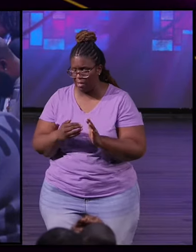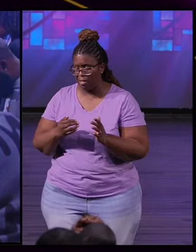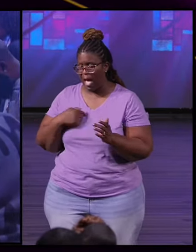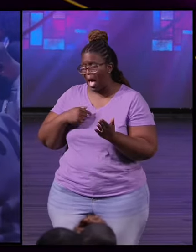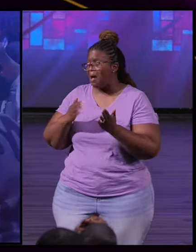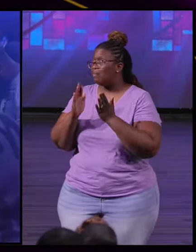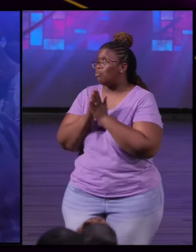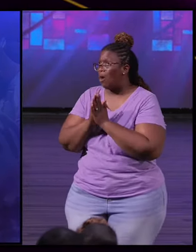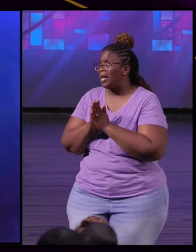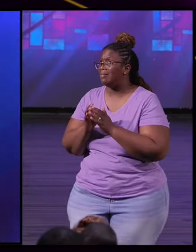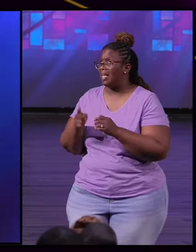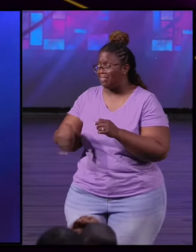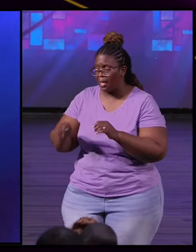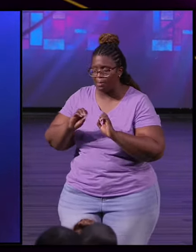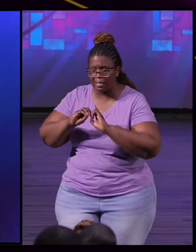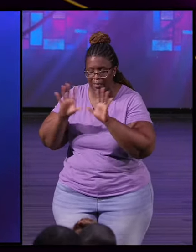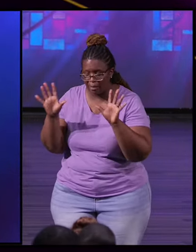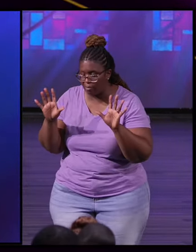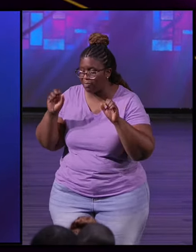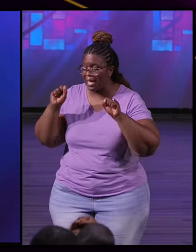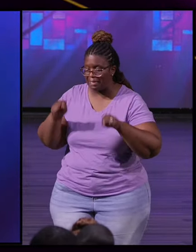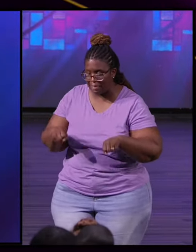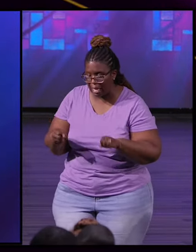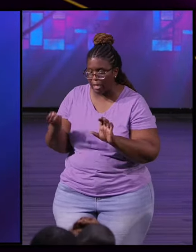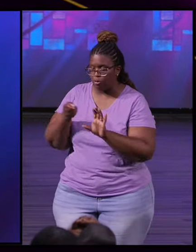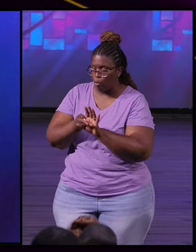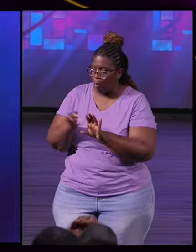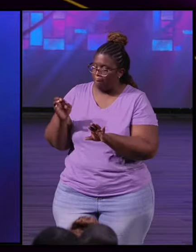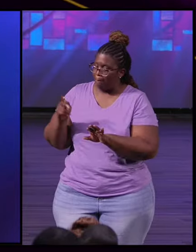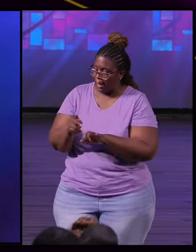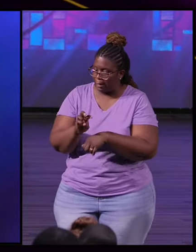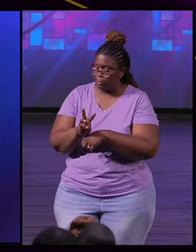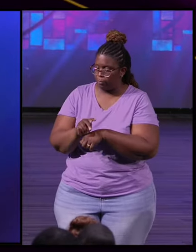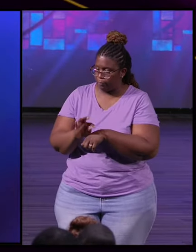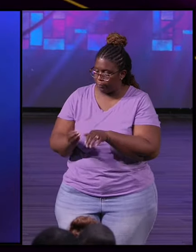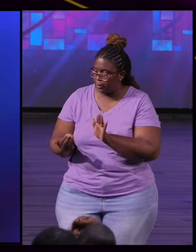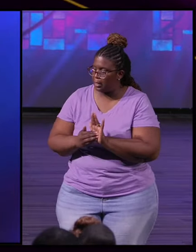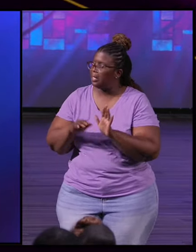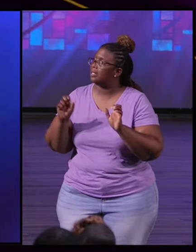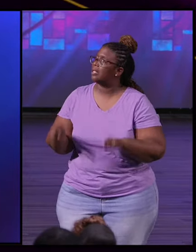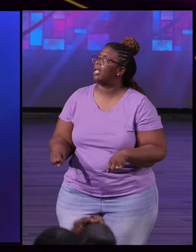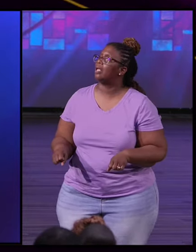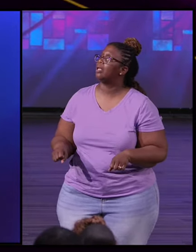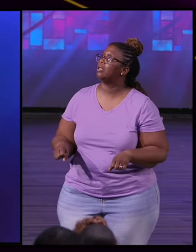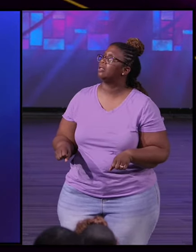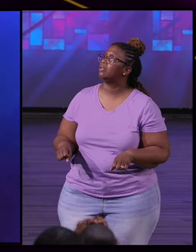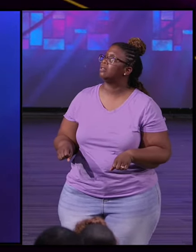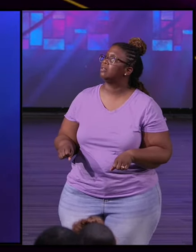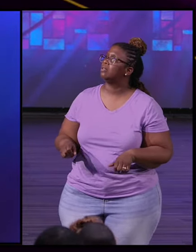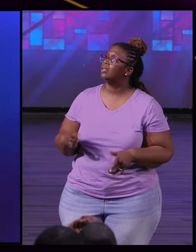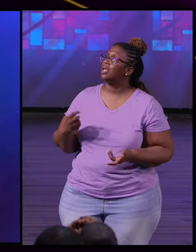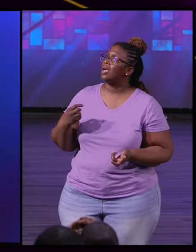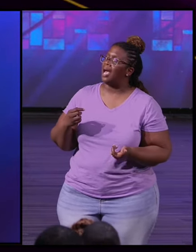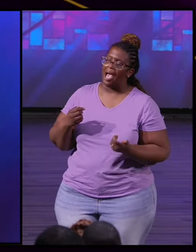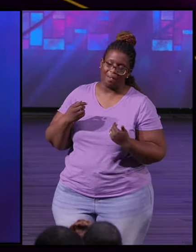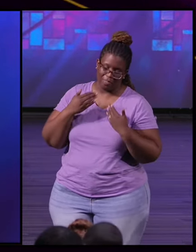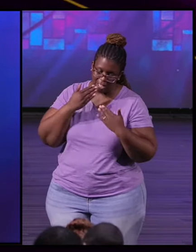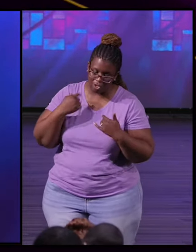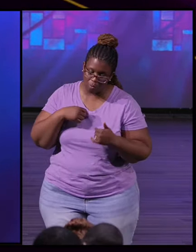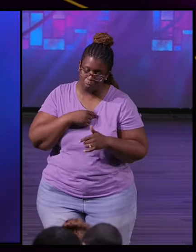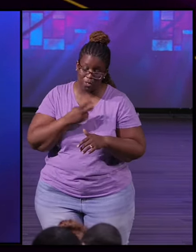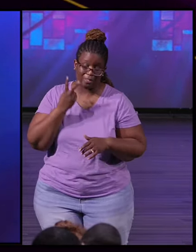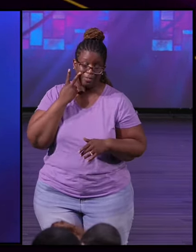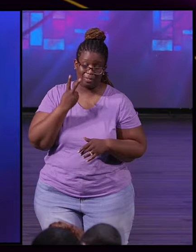can always come back home. And I pray, God, that we see an ongoing and an active return